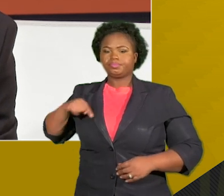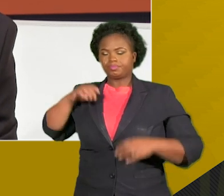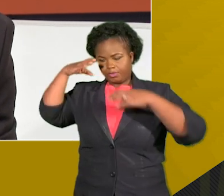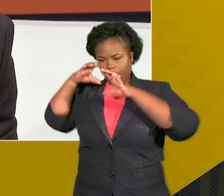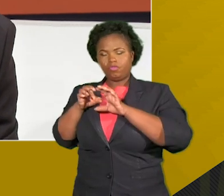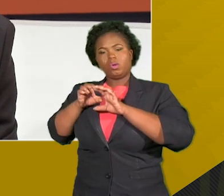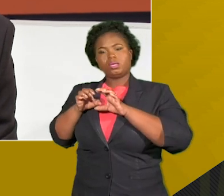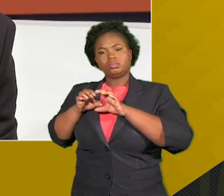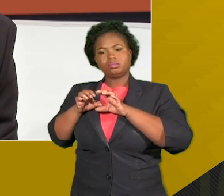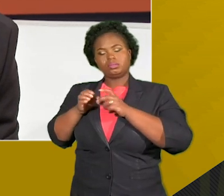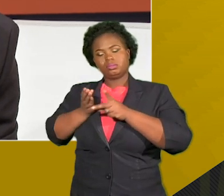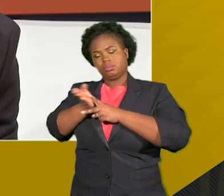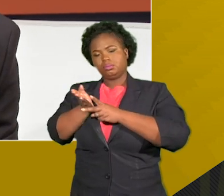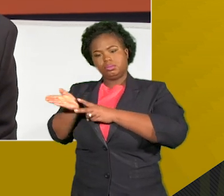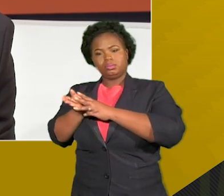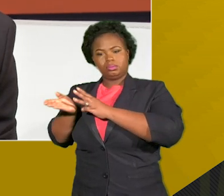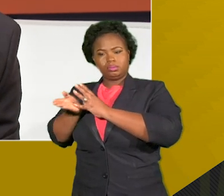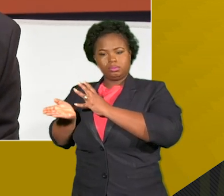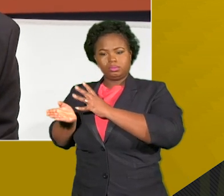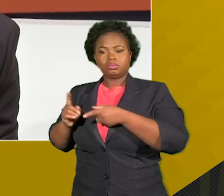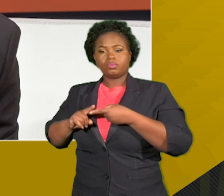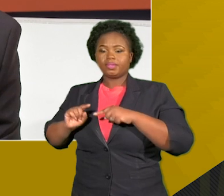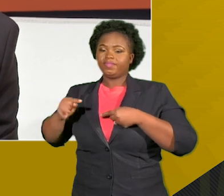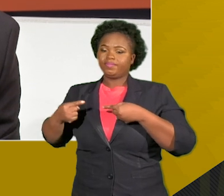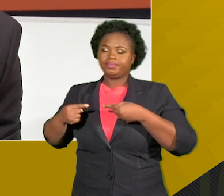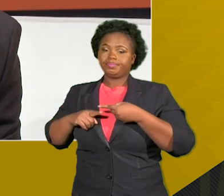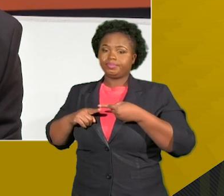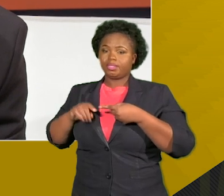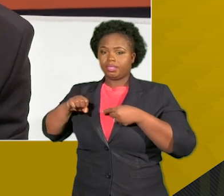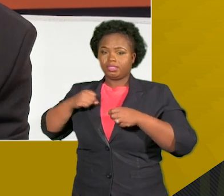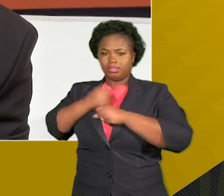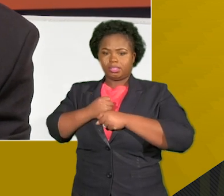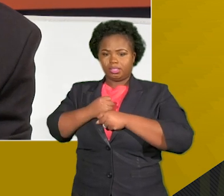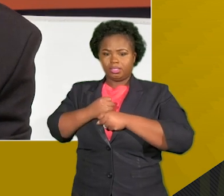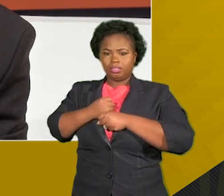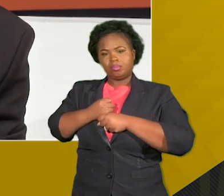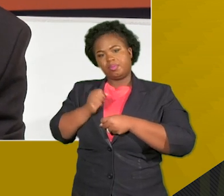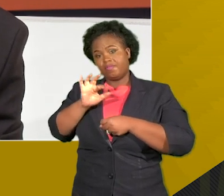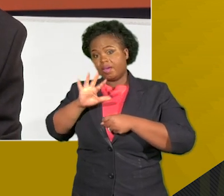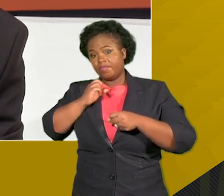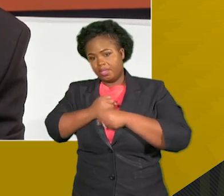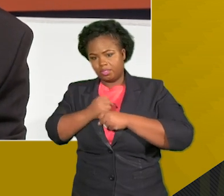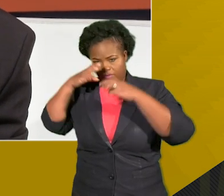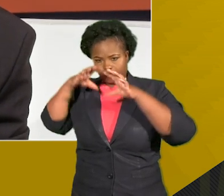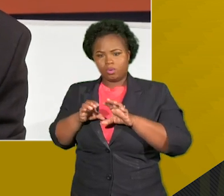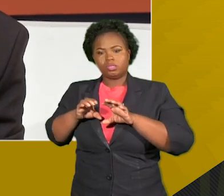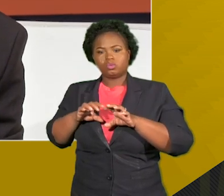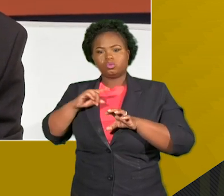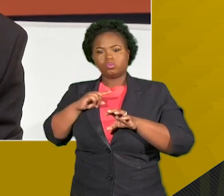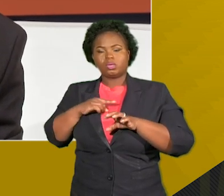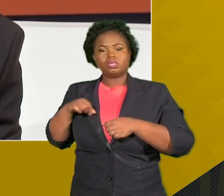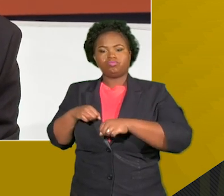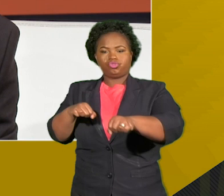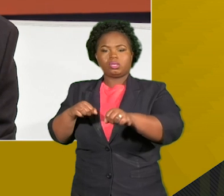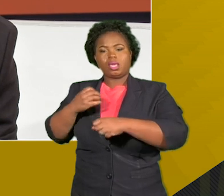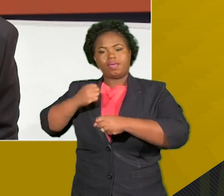areas that we work on. So our main focus areas for this year, for the next maybe 5 years, because we work on strategies